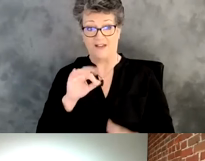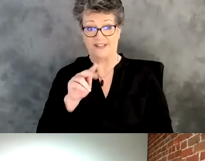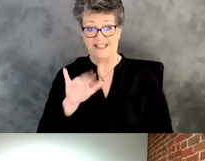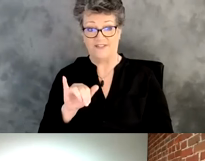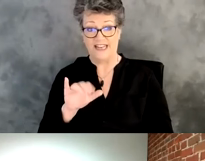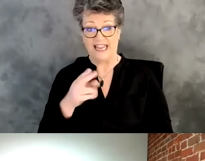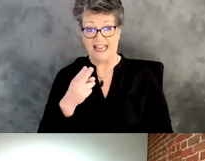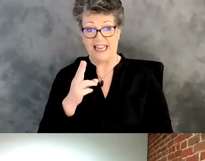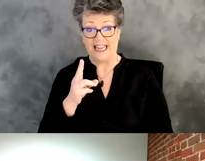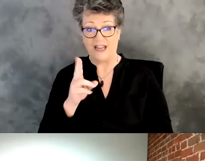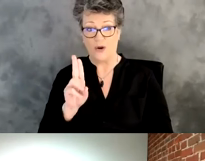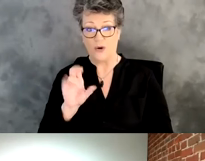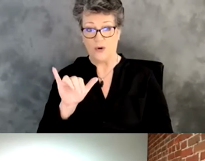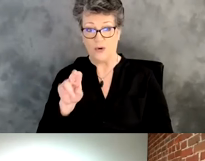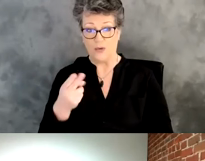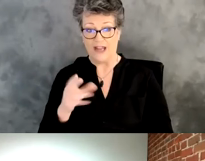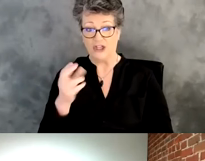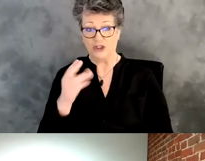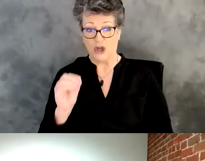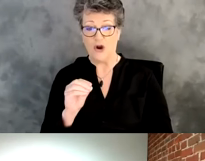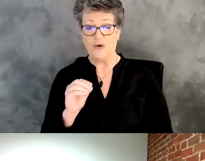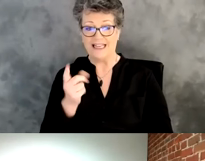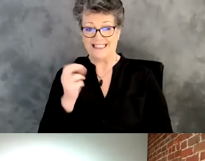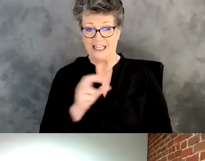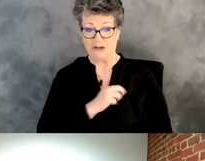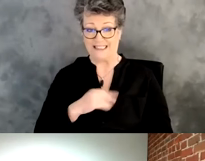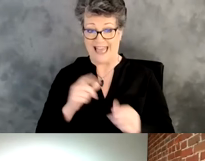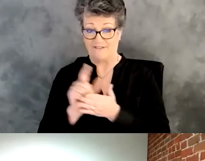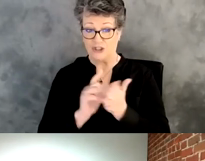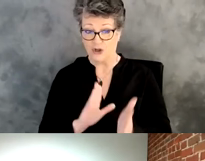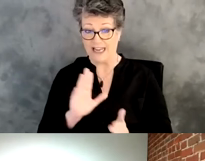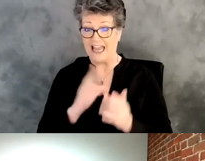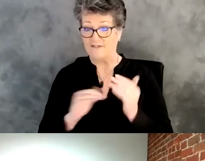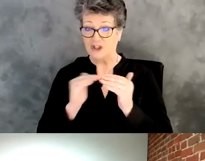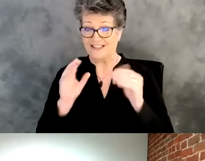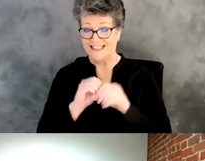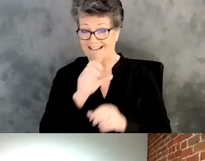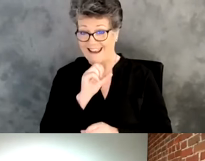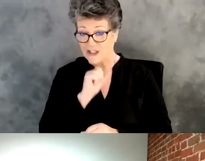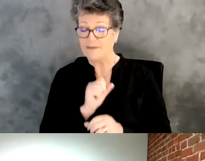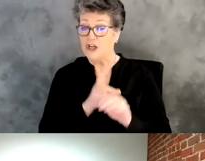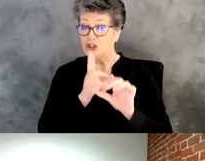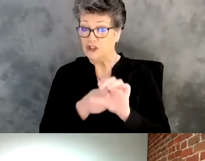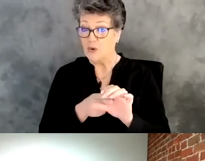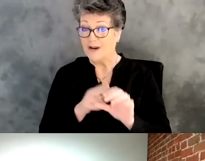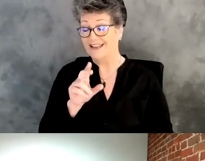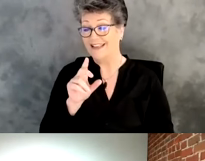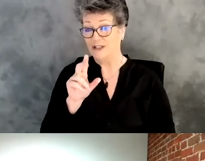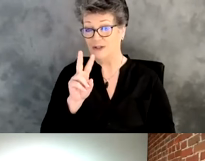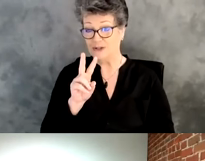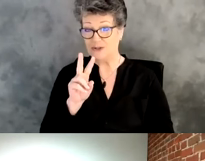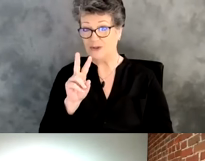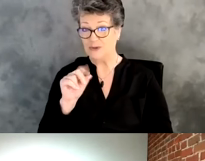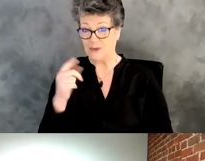Wynn-Cho, who's a senior staff attorney at Justice and Aging. She joined the healthcare team at Justice and Aging in